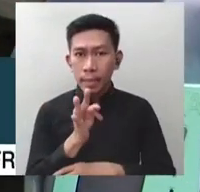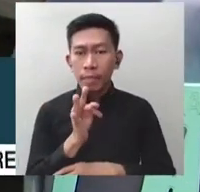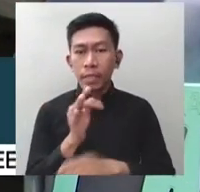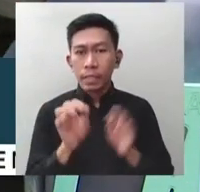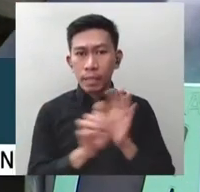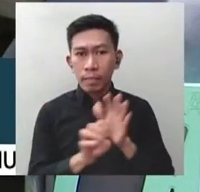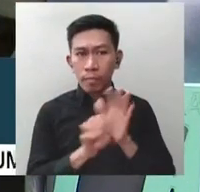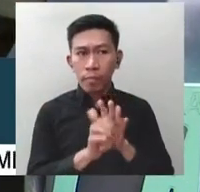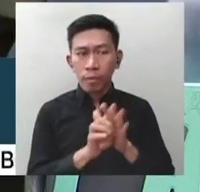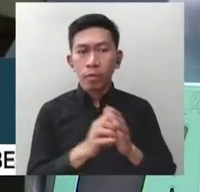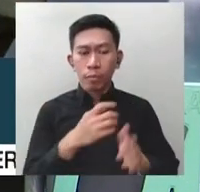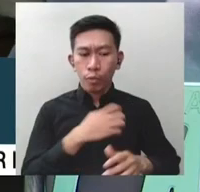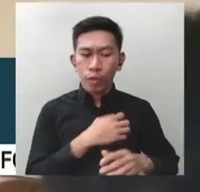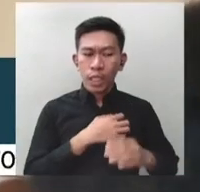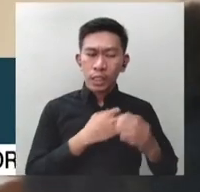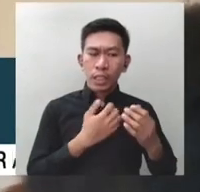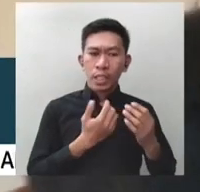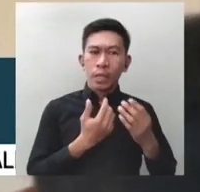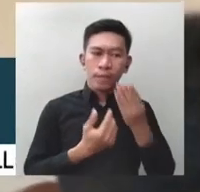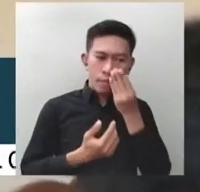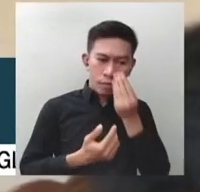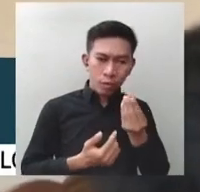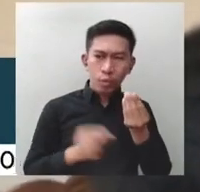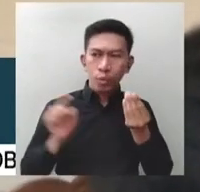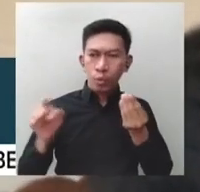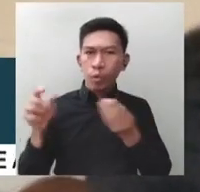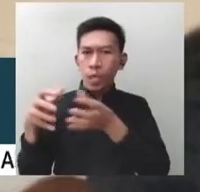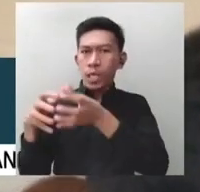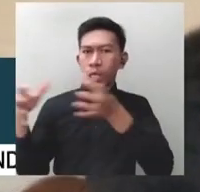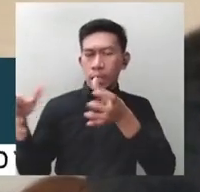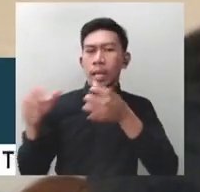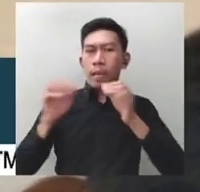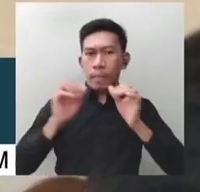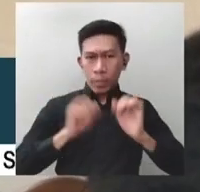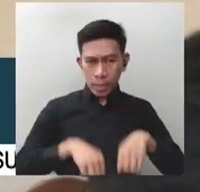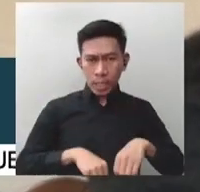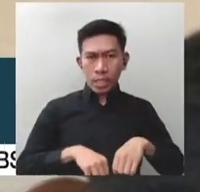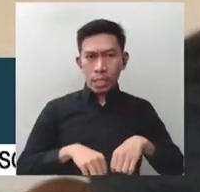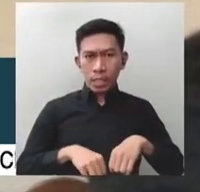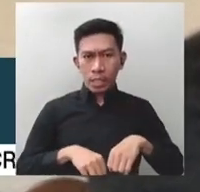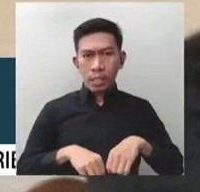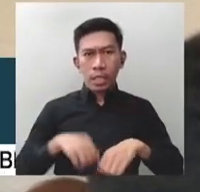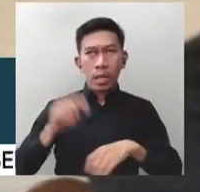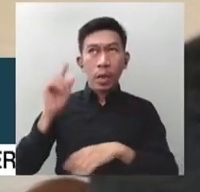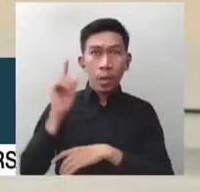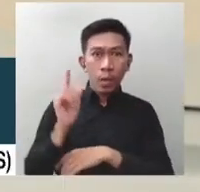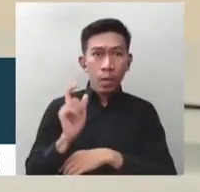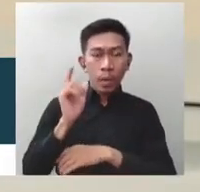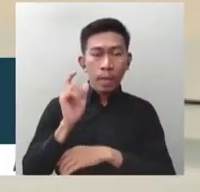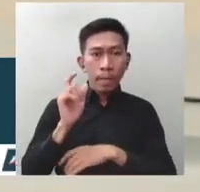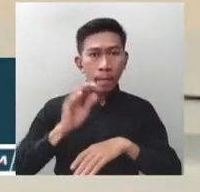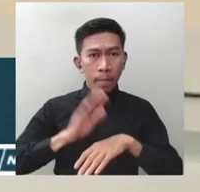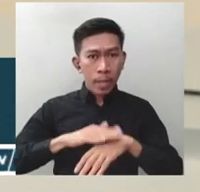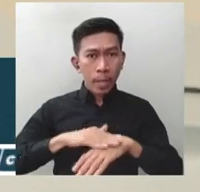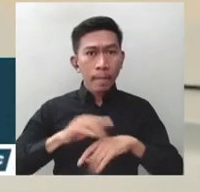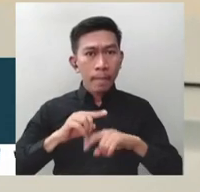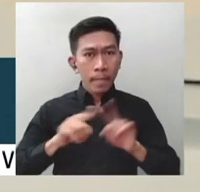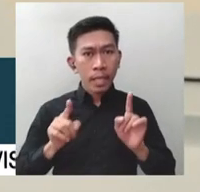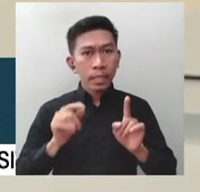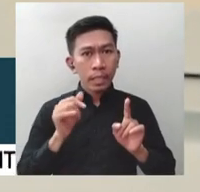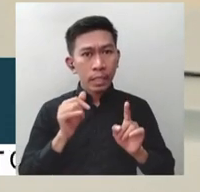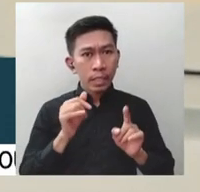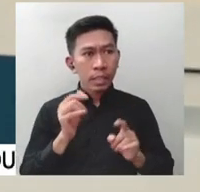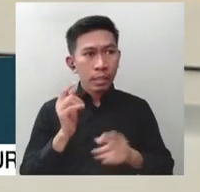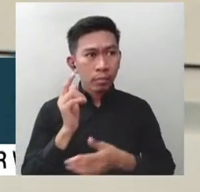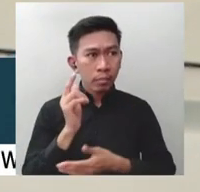and he thinks that his life is in imminent danger, then he can make a warning shot. However, the use of the firearms in this case